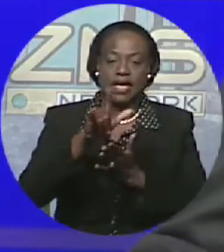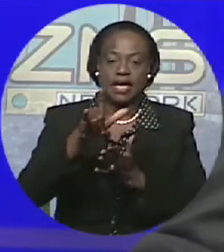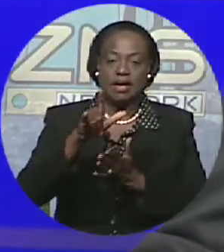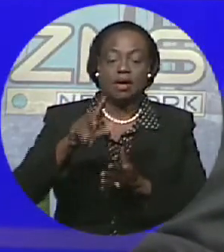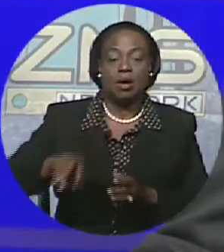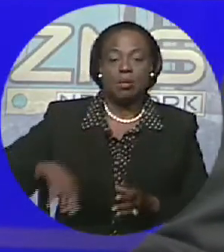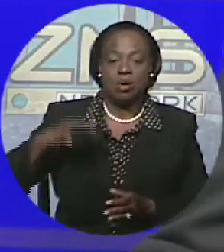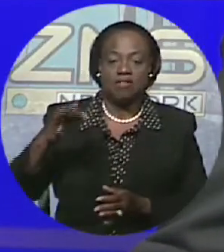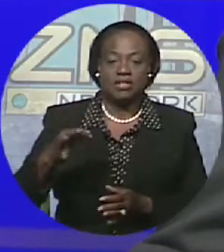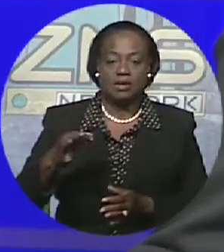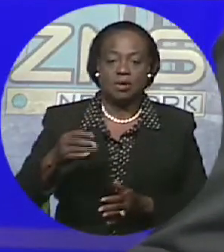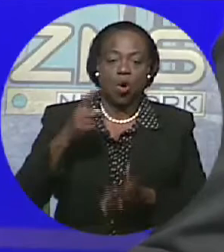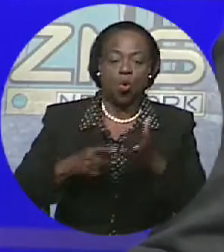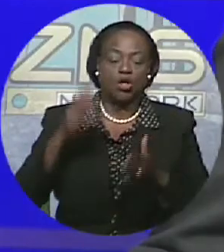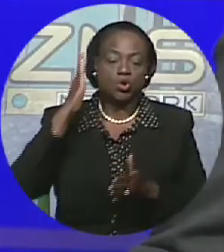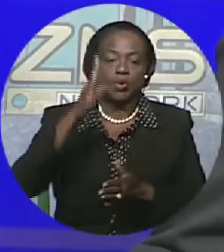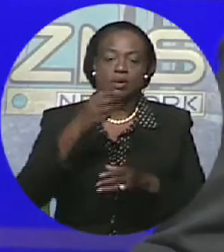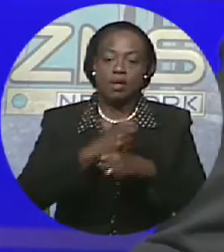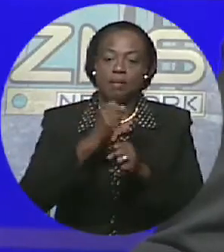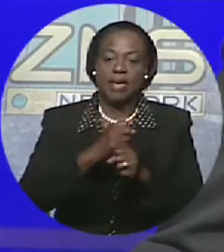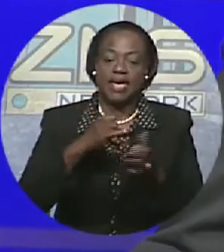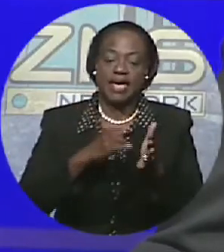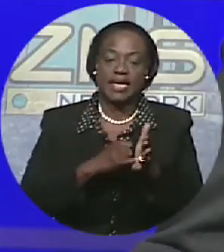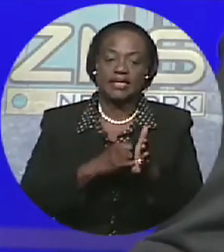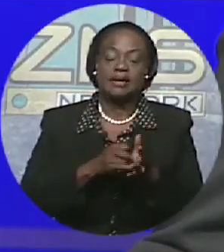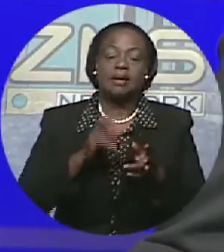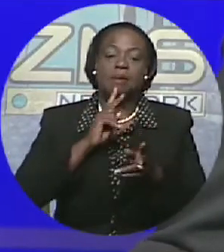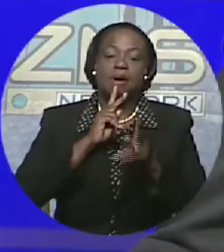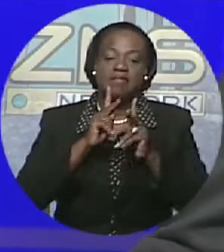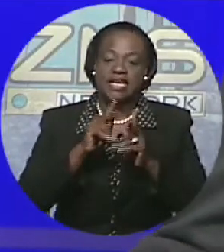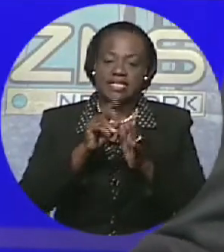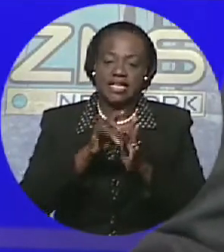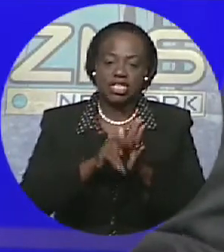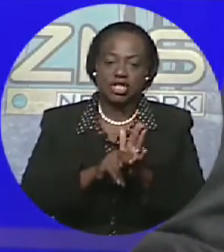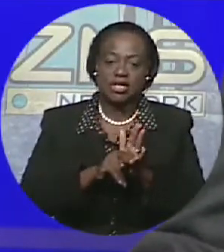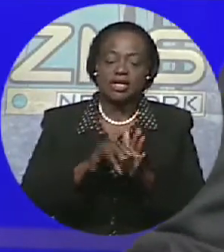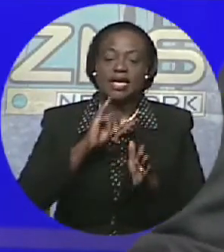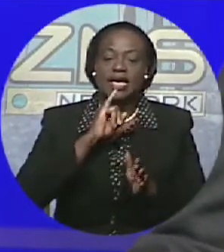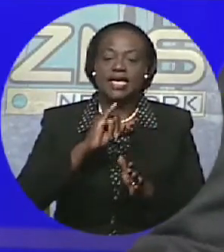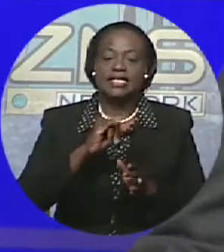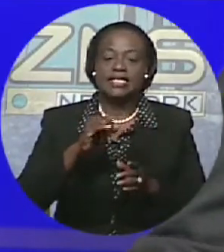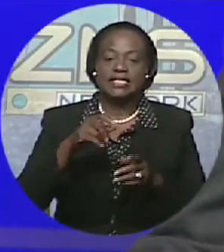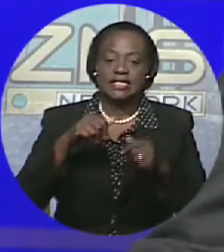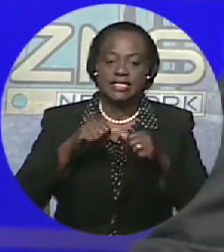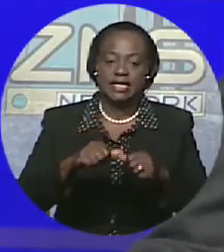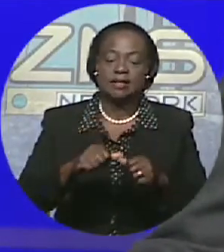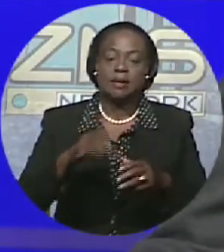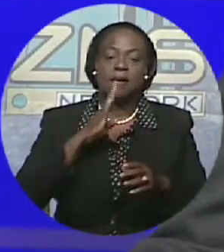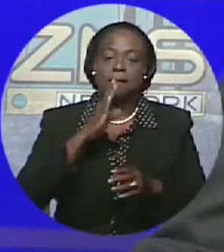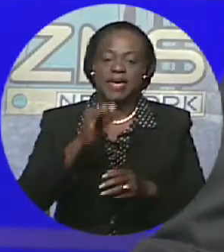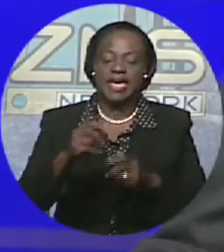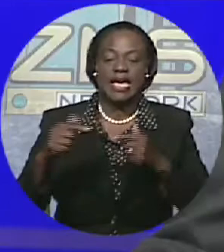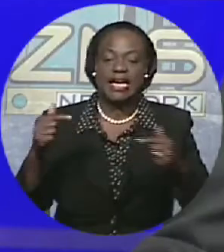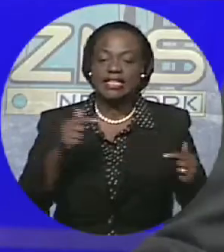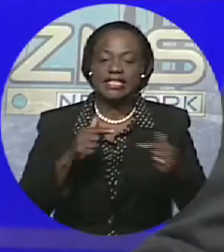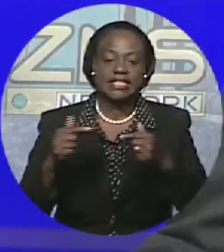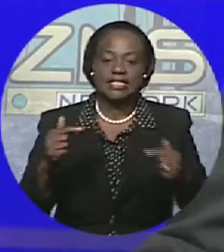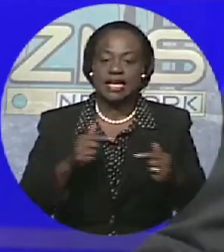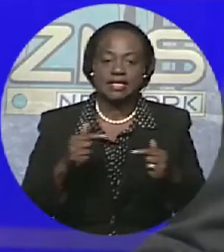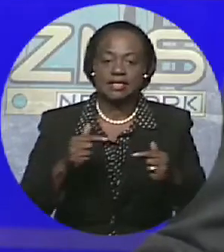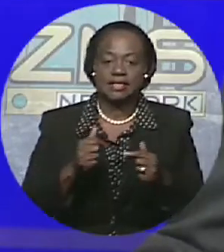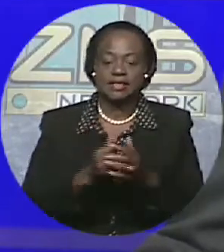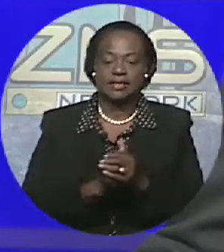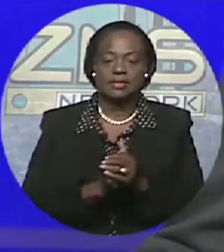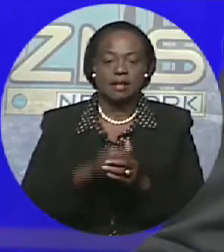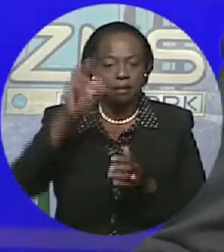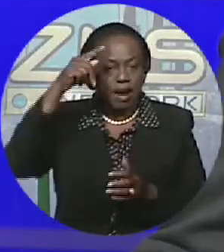says privatization is still an option that's being discussed. Tonight, C.S. Gradley spoke with the deputy prime minister, who gave us an update on